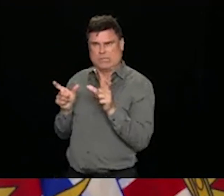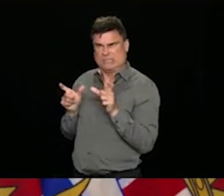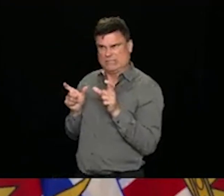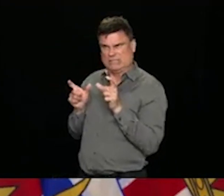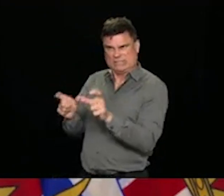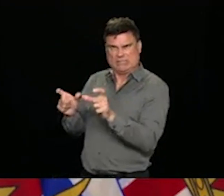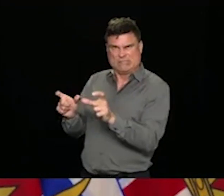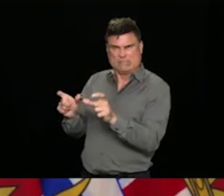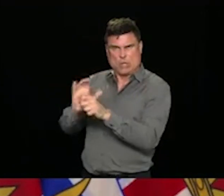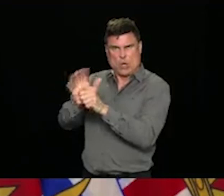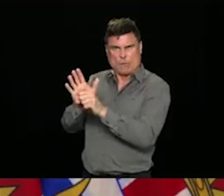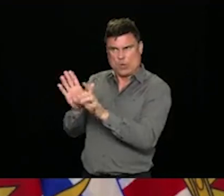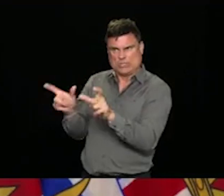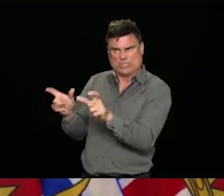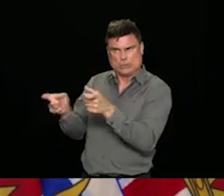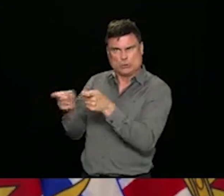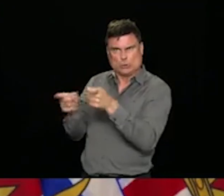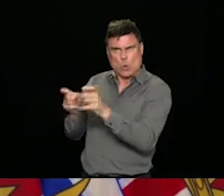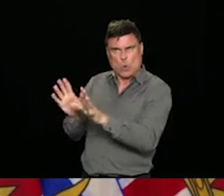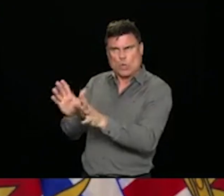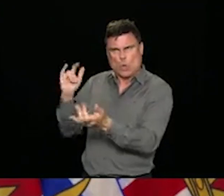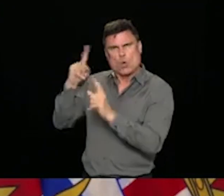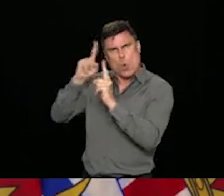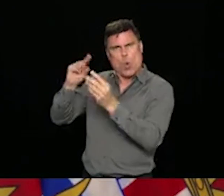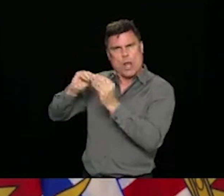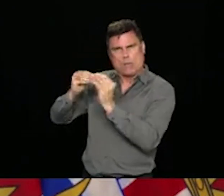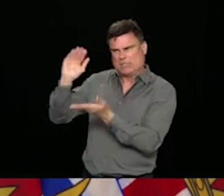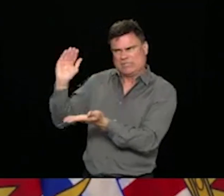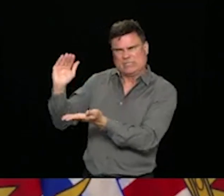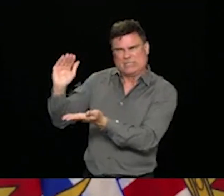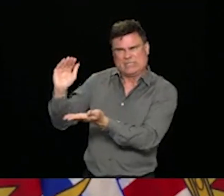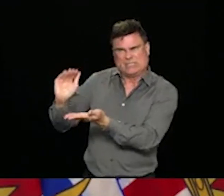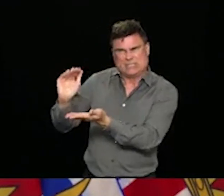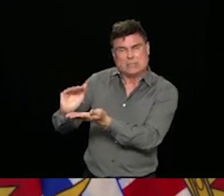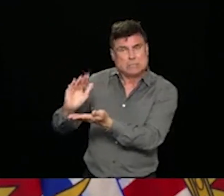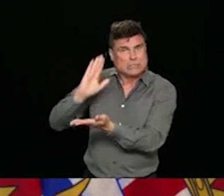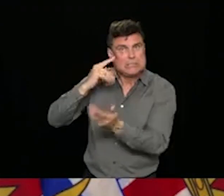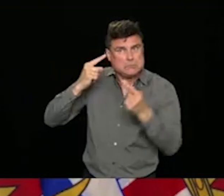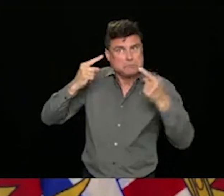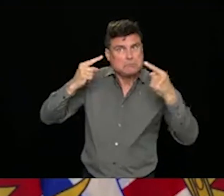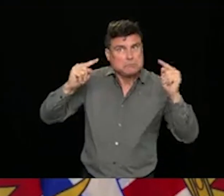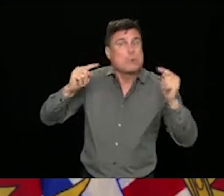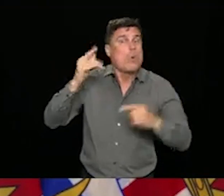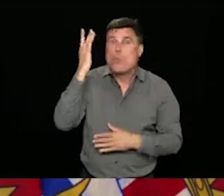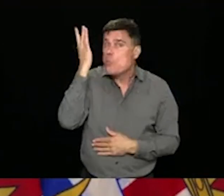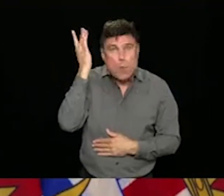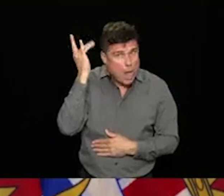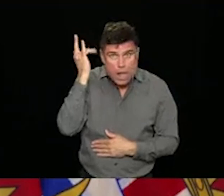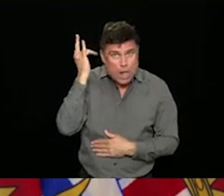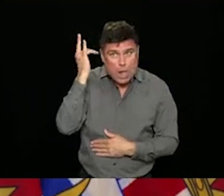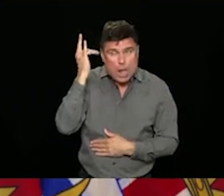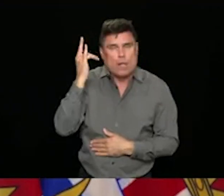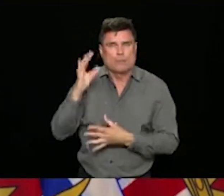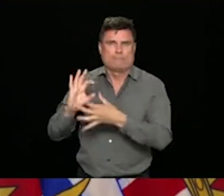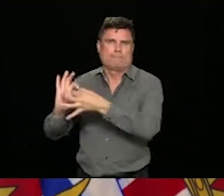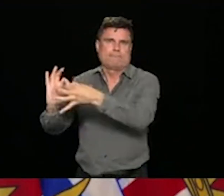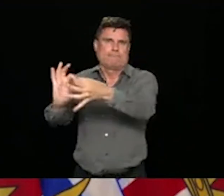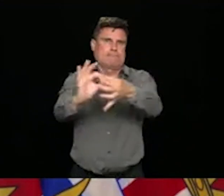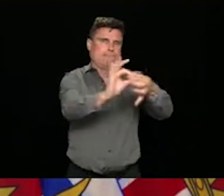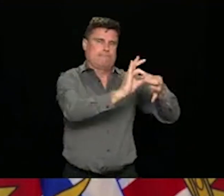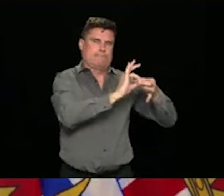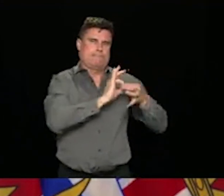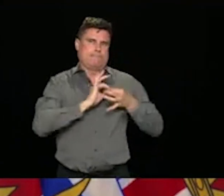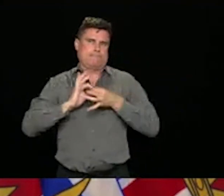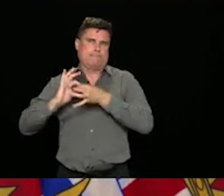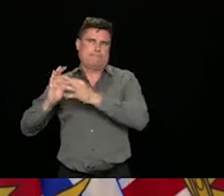have and to keep our overall numbers low is because we've had a coordinated provincial approach. And we have seen